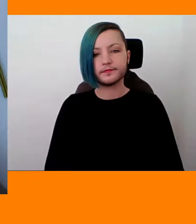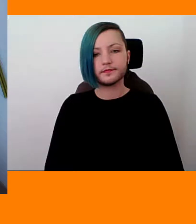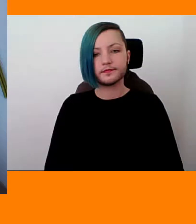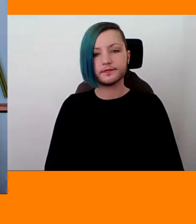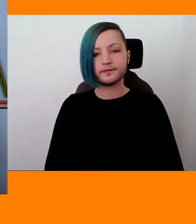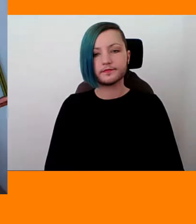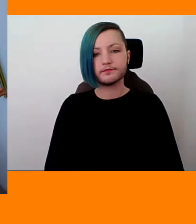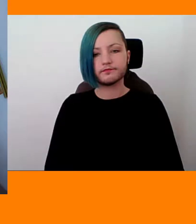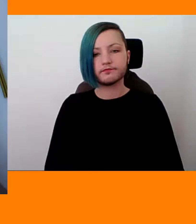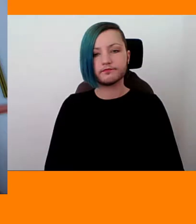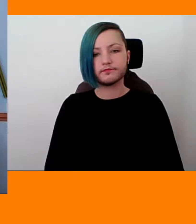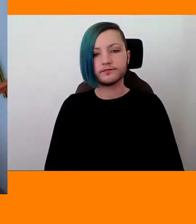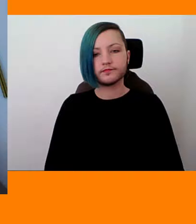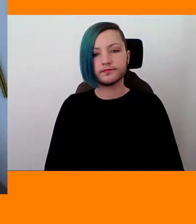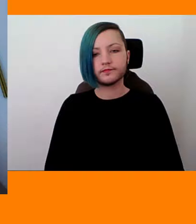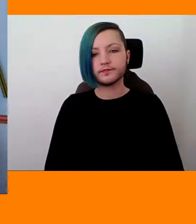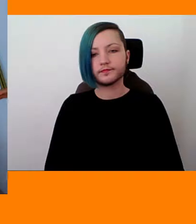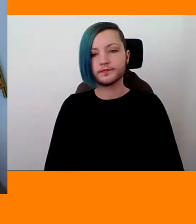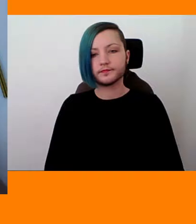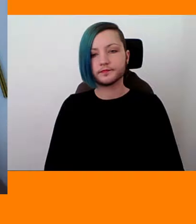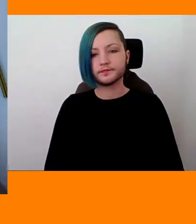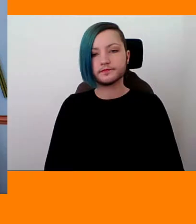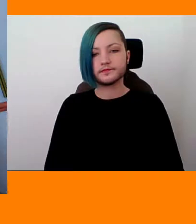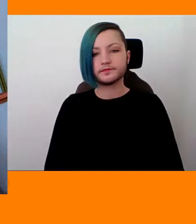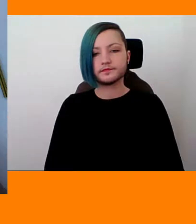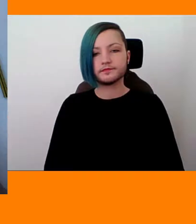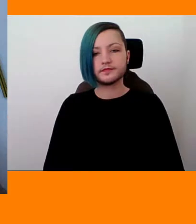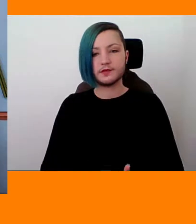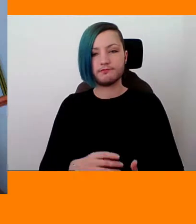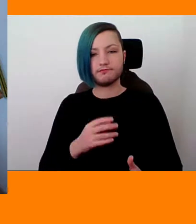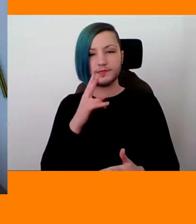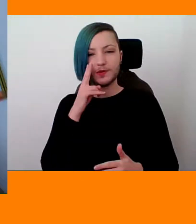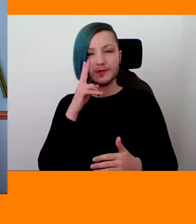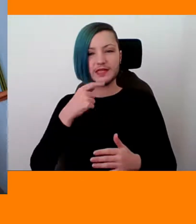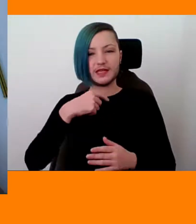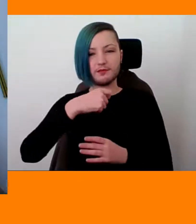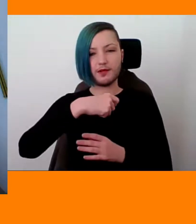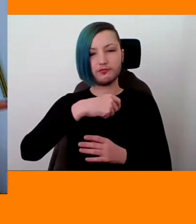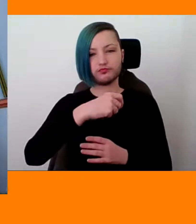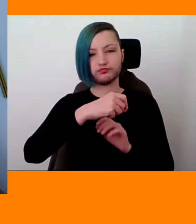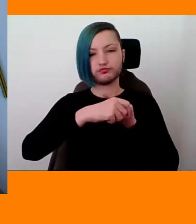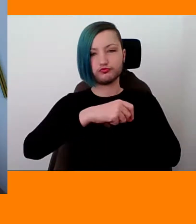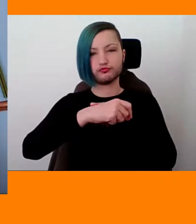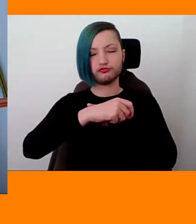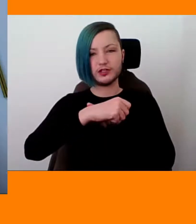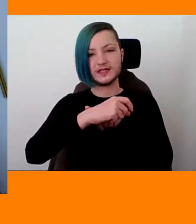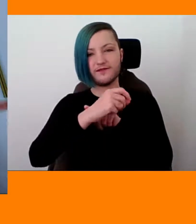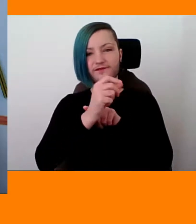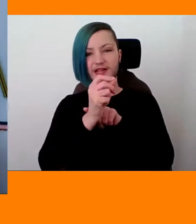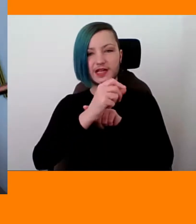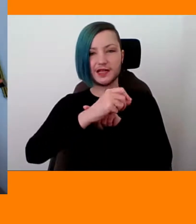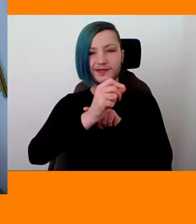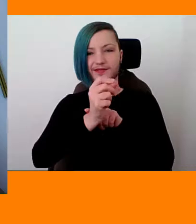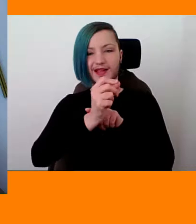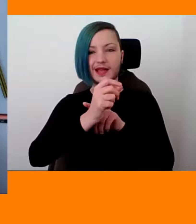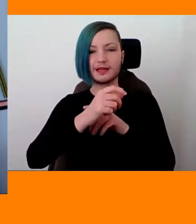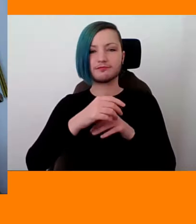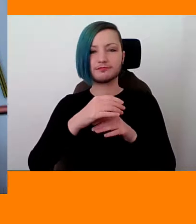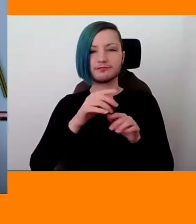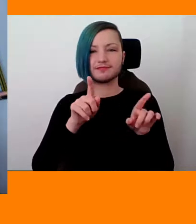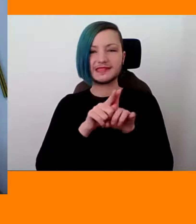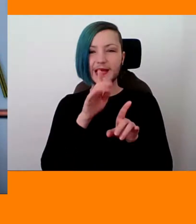And you can see how I'm just sort of flicking my wrist in the direction that I want the strands to